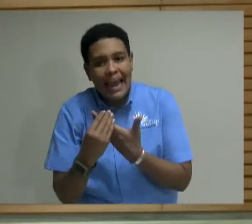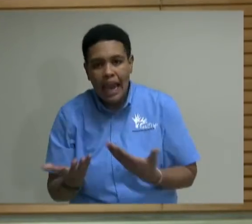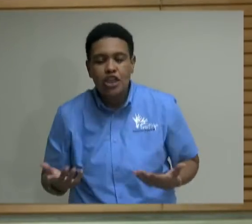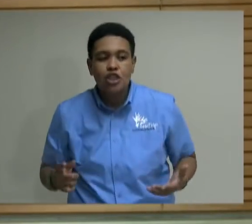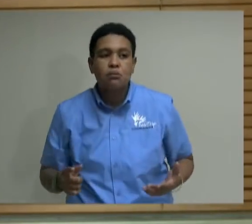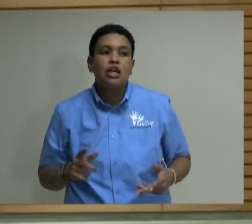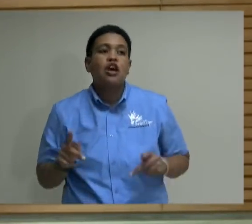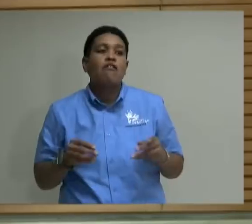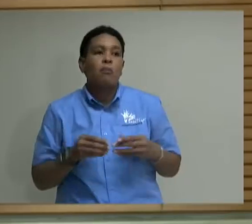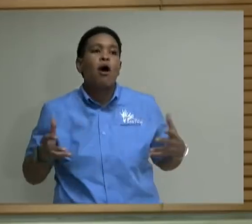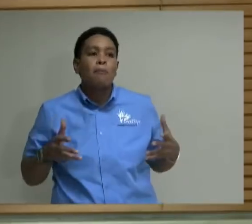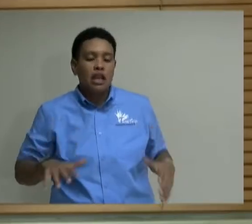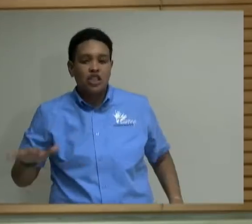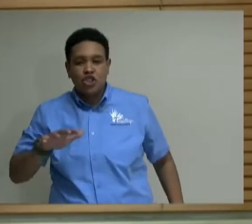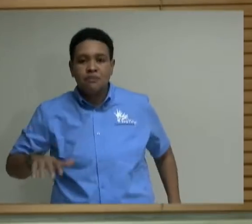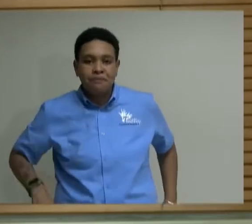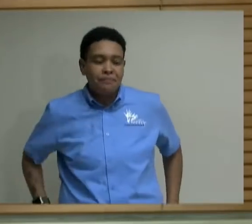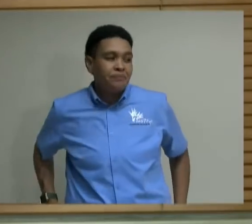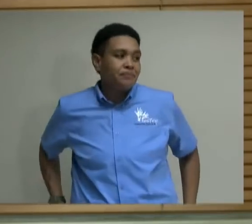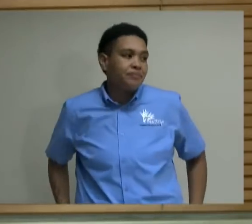the populace.